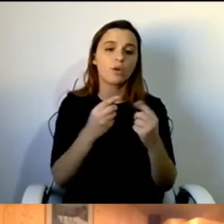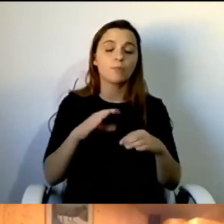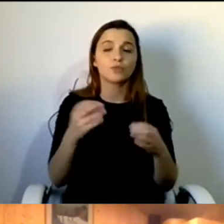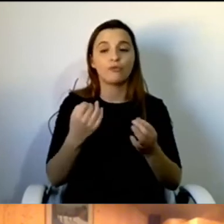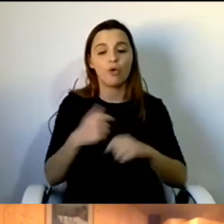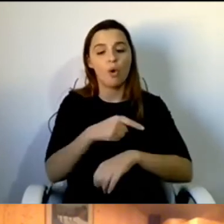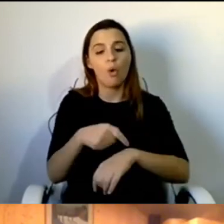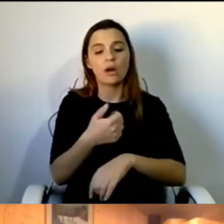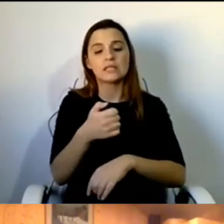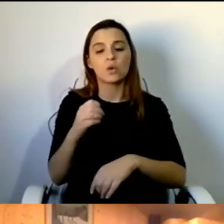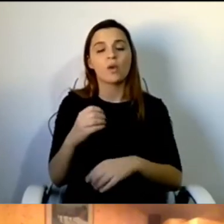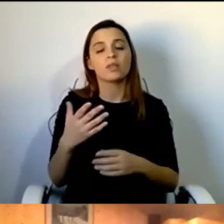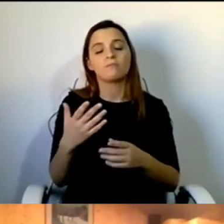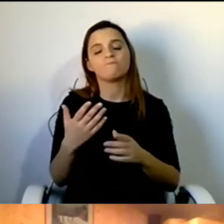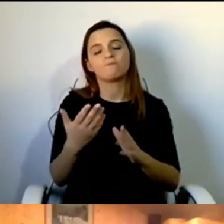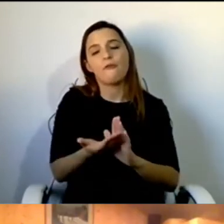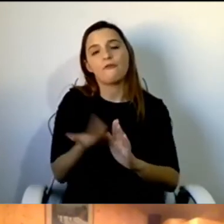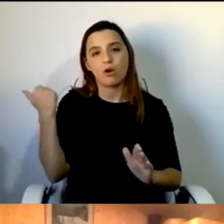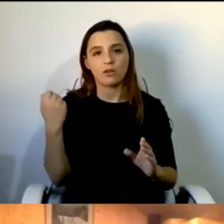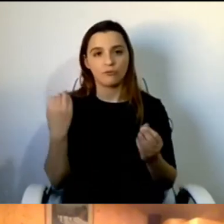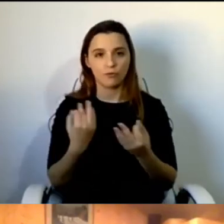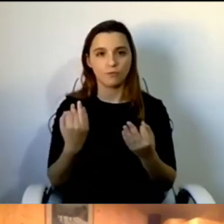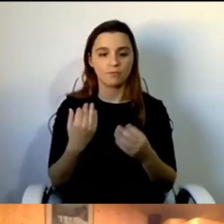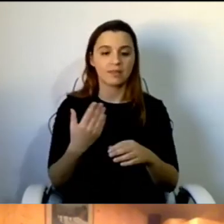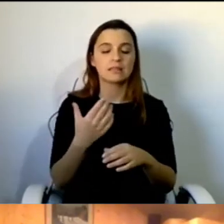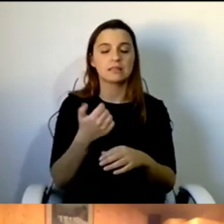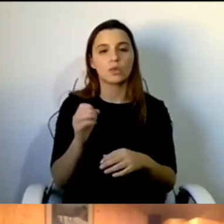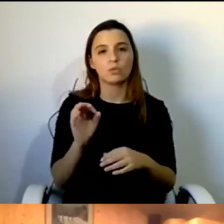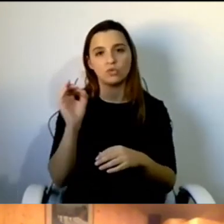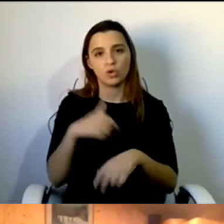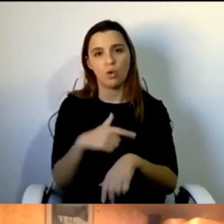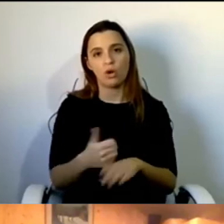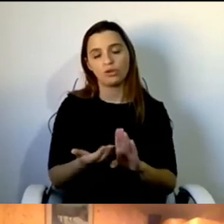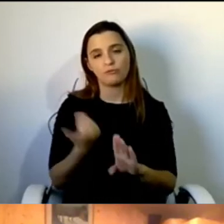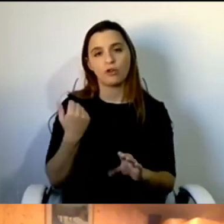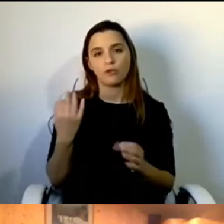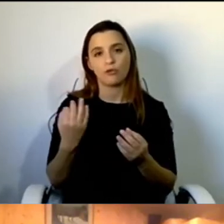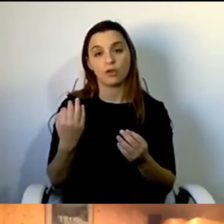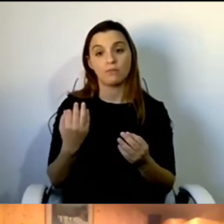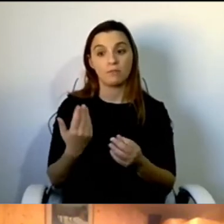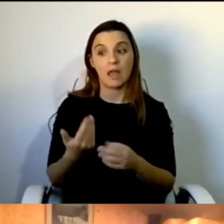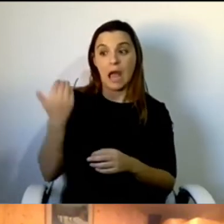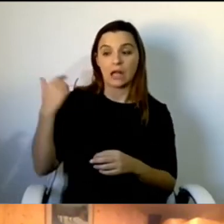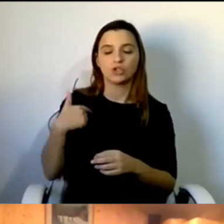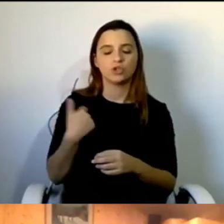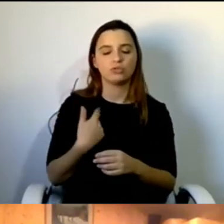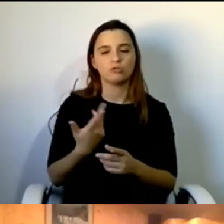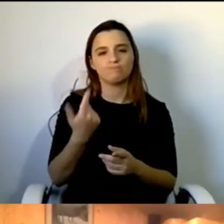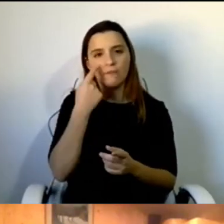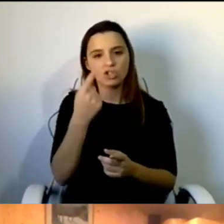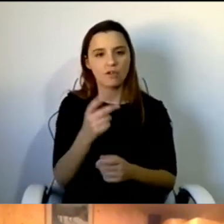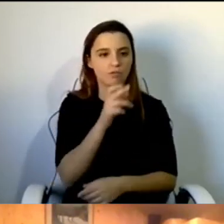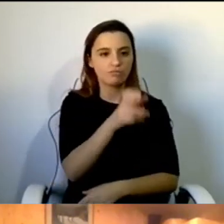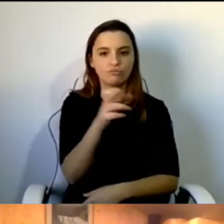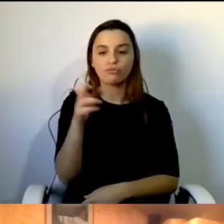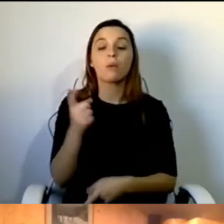director of ENIL. And I mean, I was very, very active. And with that cut in those hours, I would have almost needed to leave my job. So I had